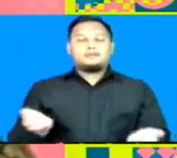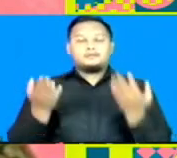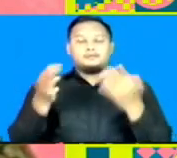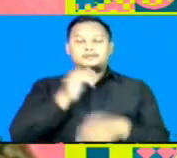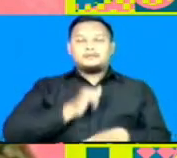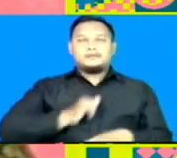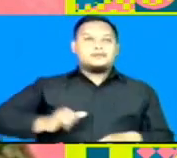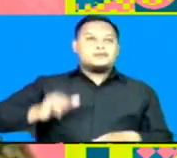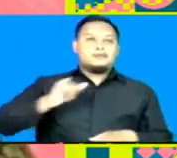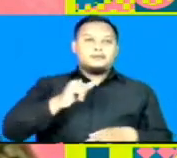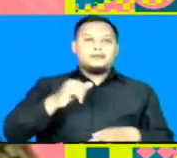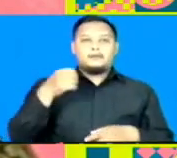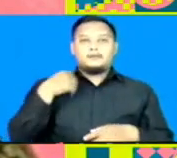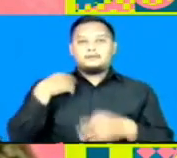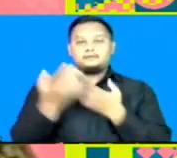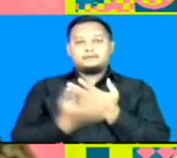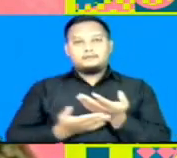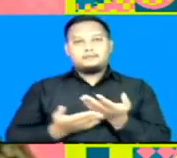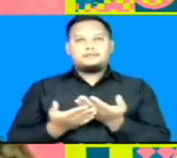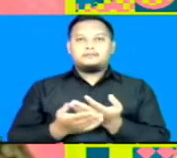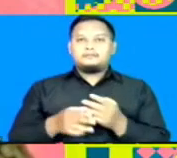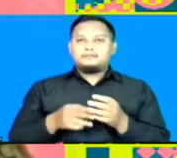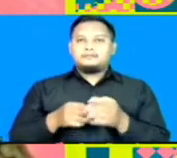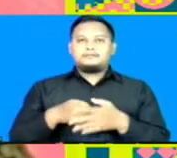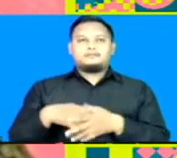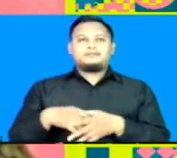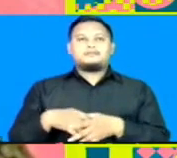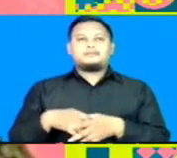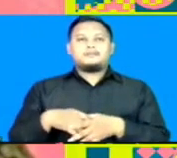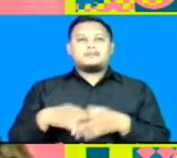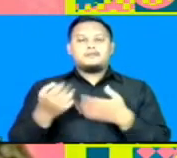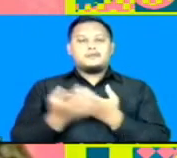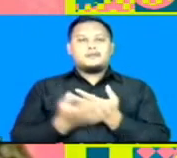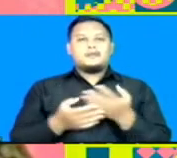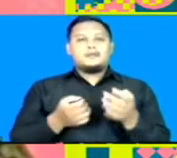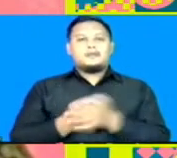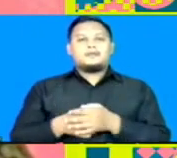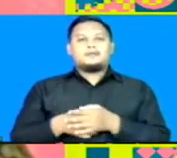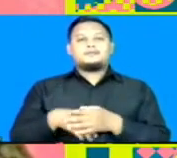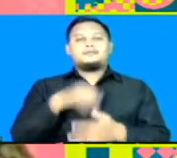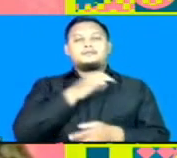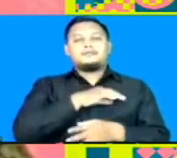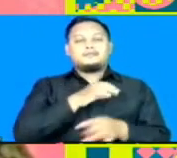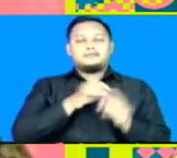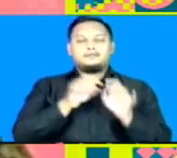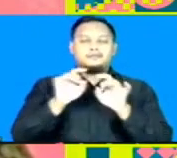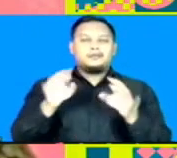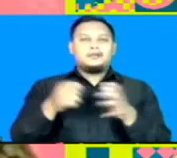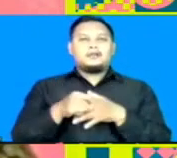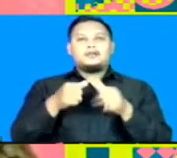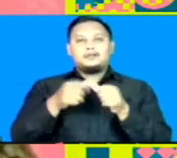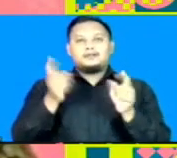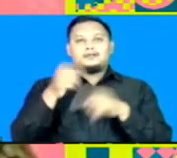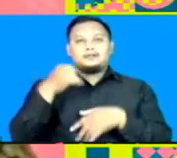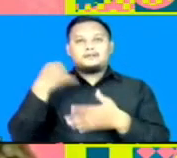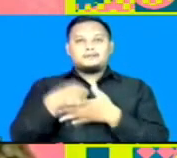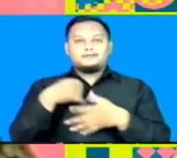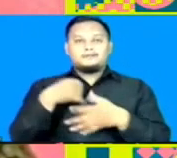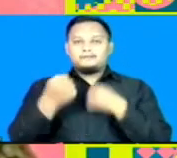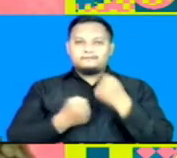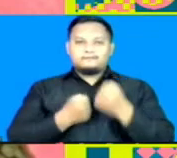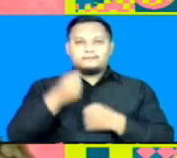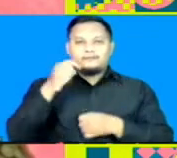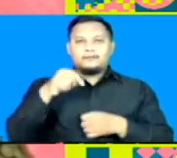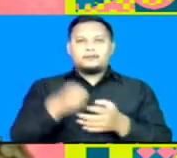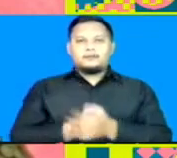at its core. Such values are well articulated by development ministerial meeting. Throughout the year,